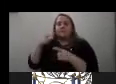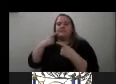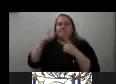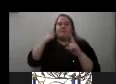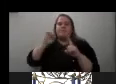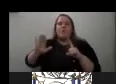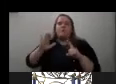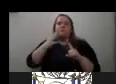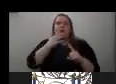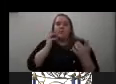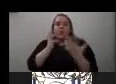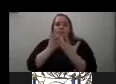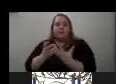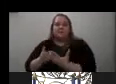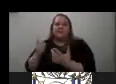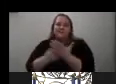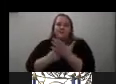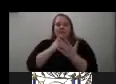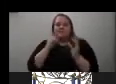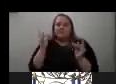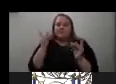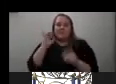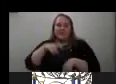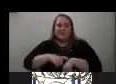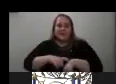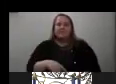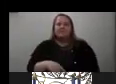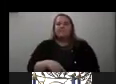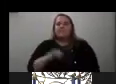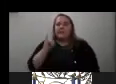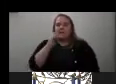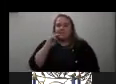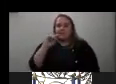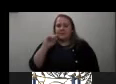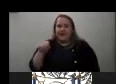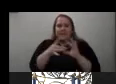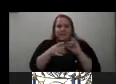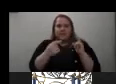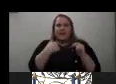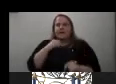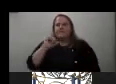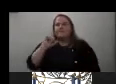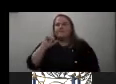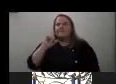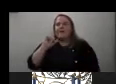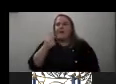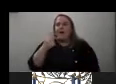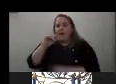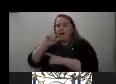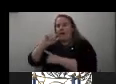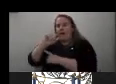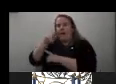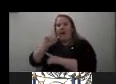were sometimes controversial at the time. And Janet mentioned there's a layer of aqua tulle under this tutu, which